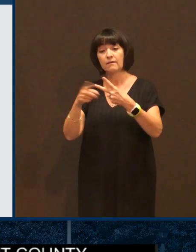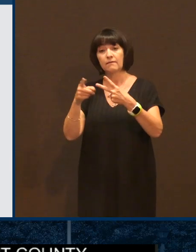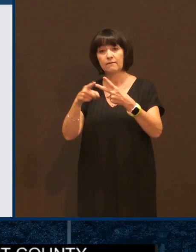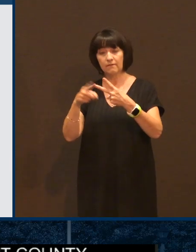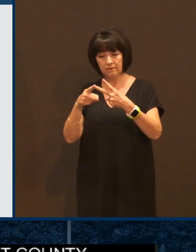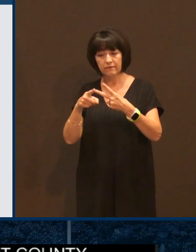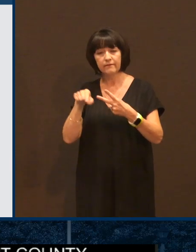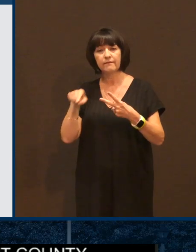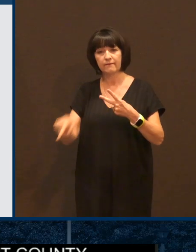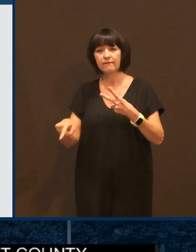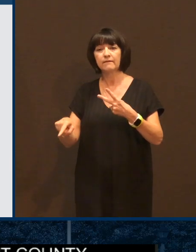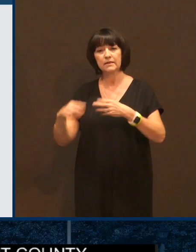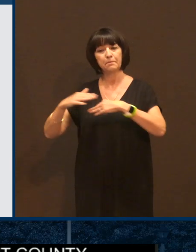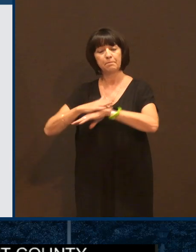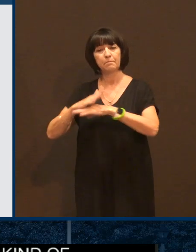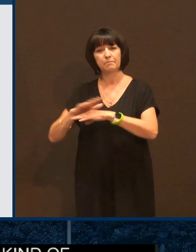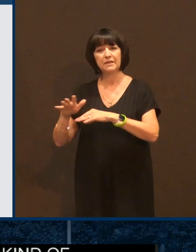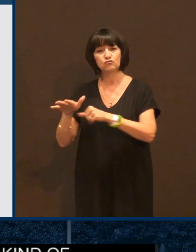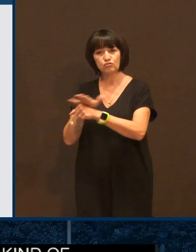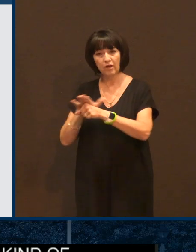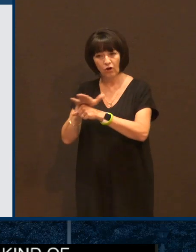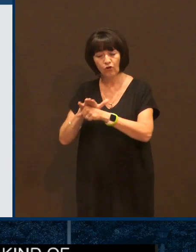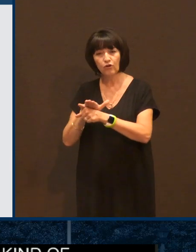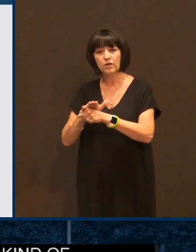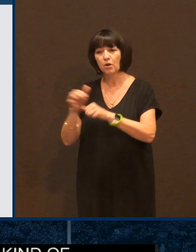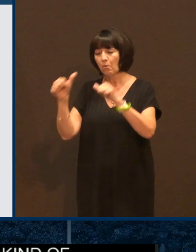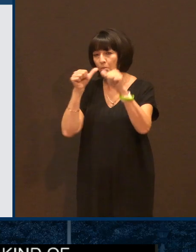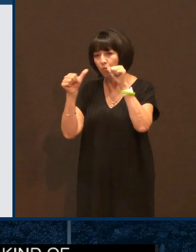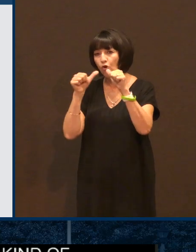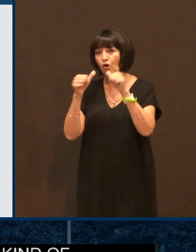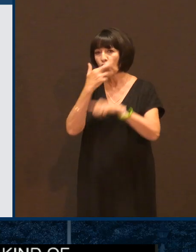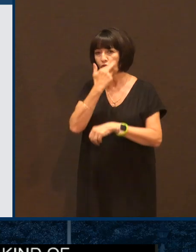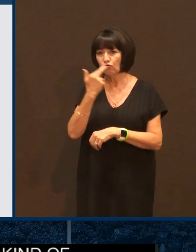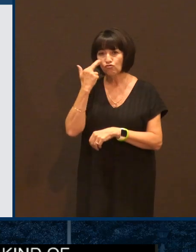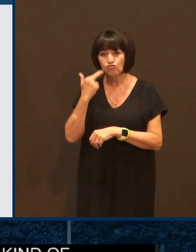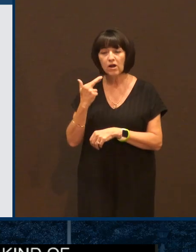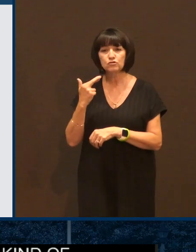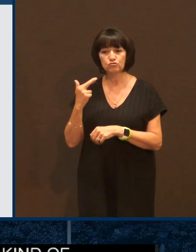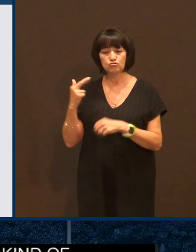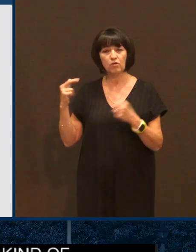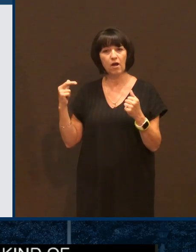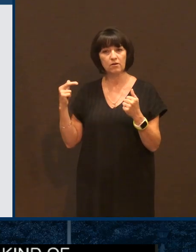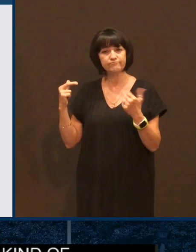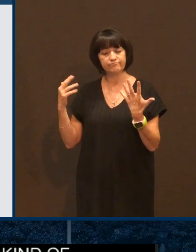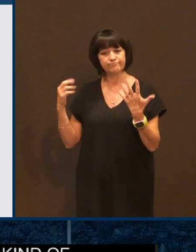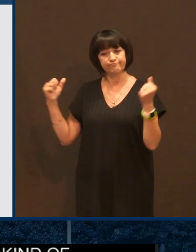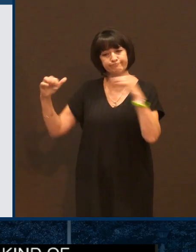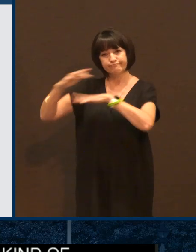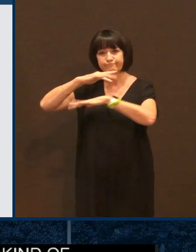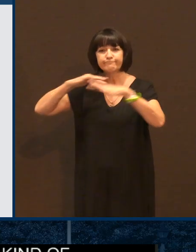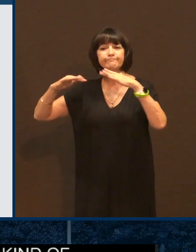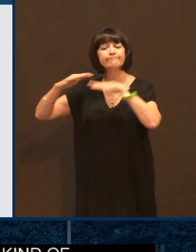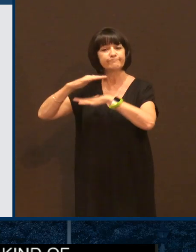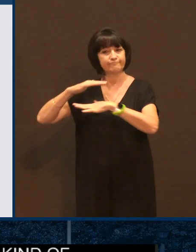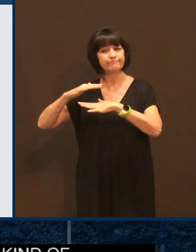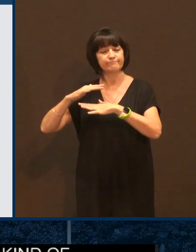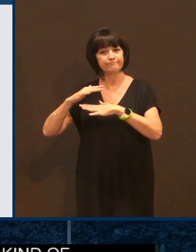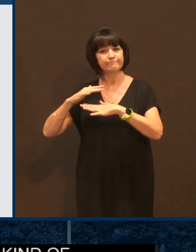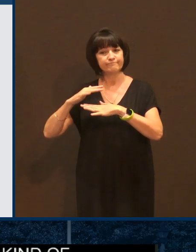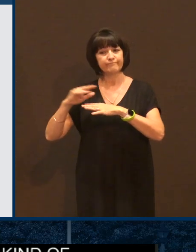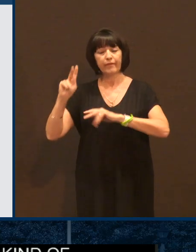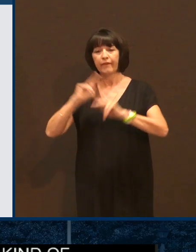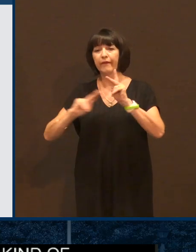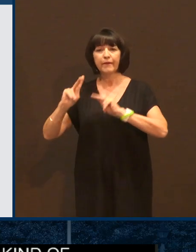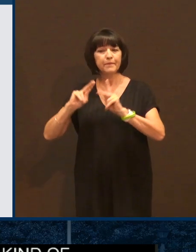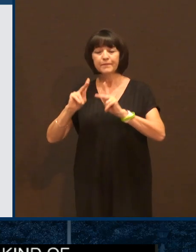bar, restaurant, lifeguard crowd there along the beaches. So until we